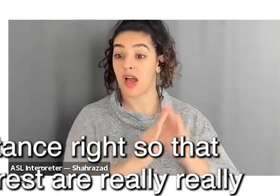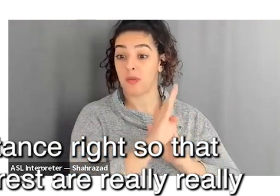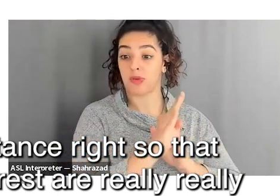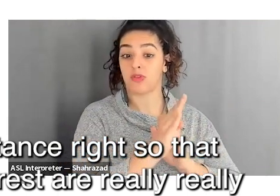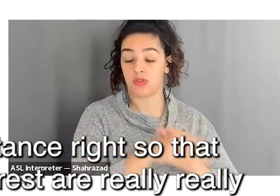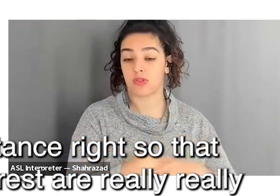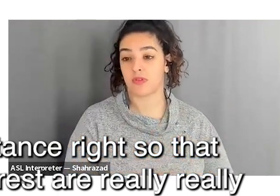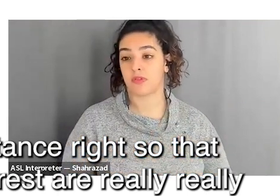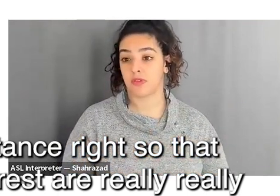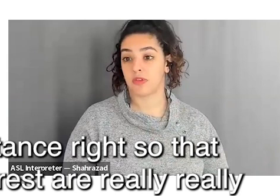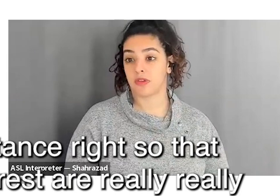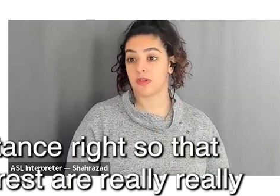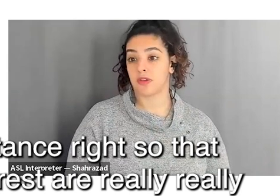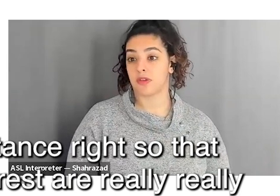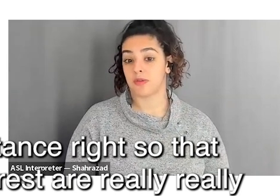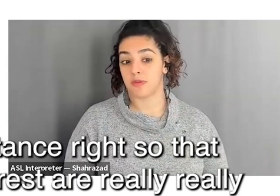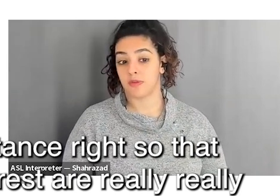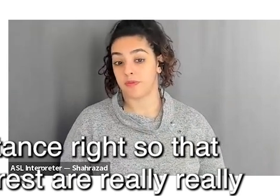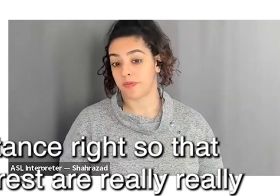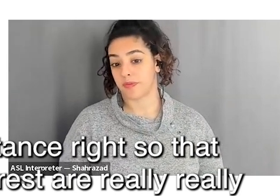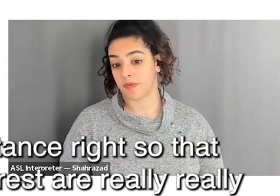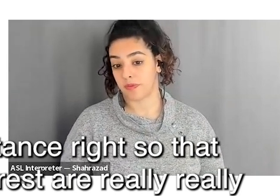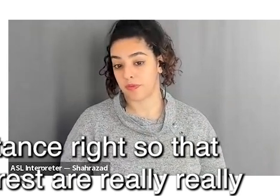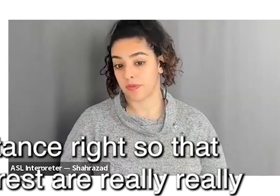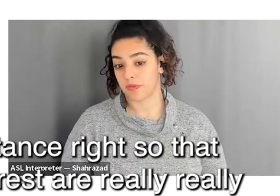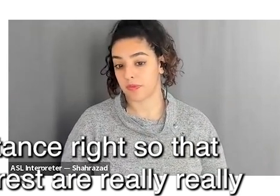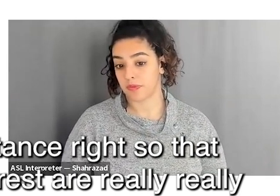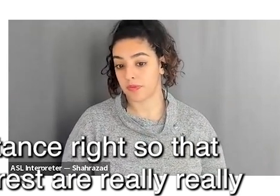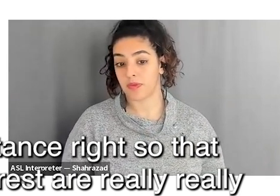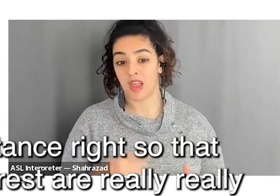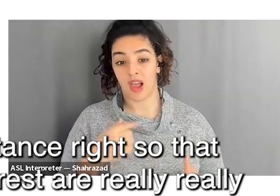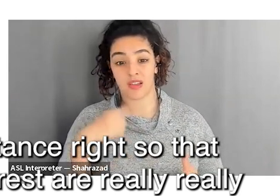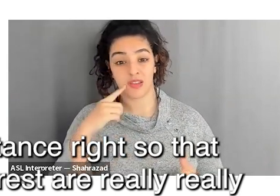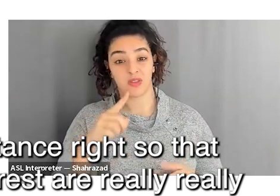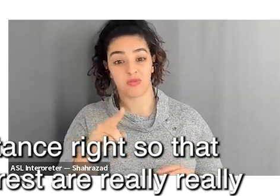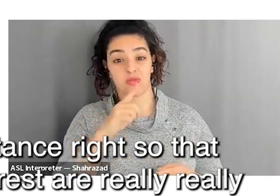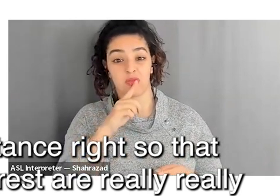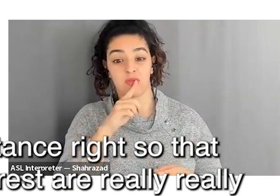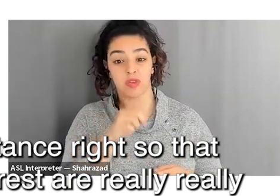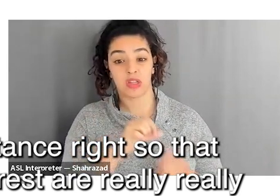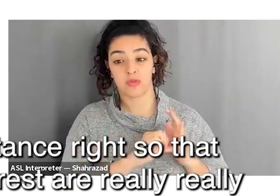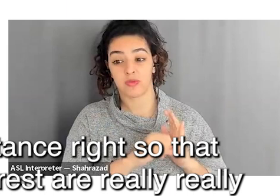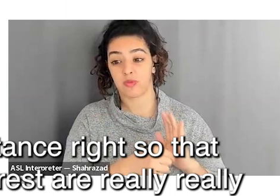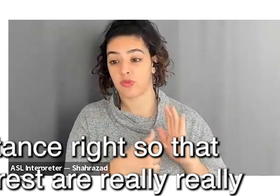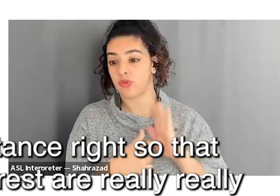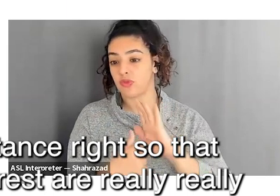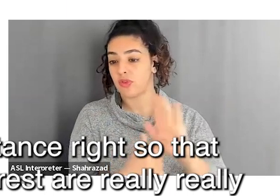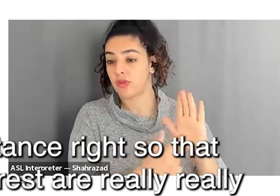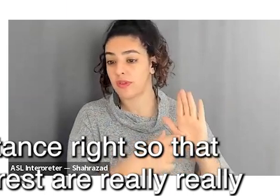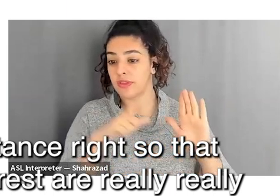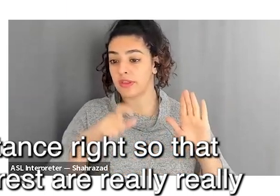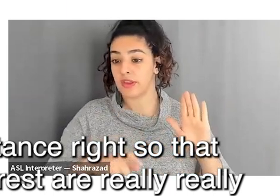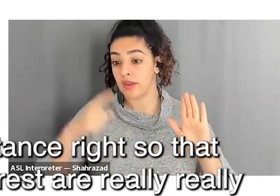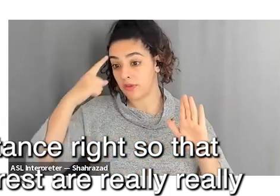book Rest is Resistance by Trisha Hersey, that really highlighted the need for imagination and rest, and